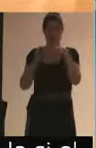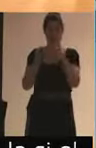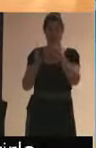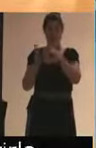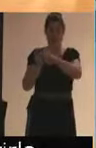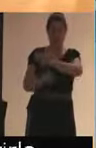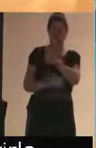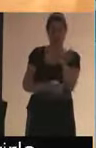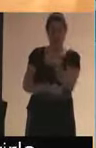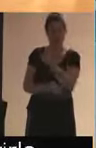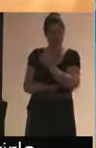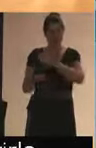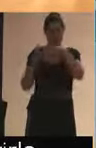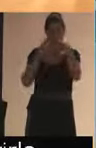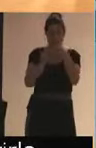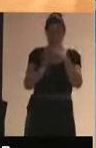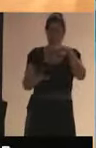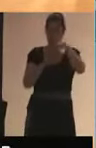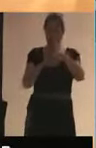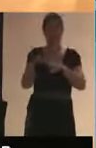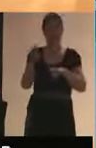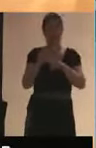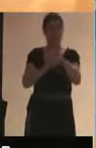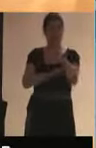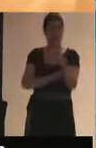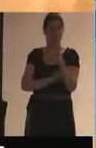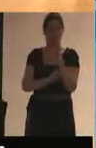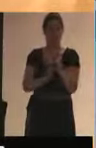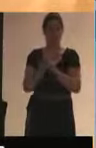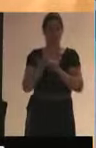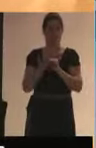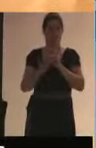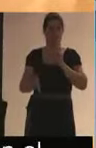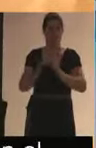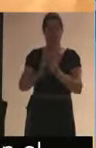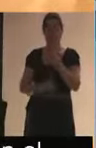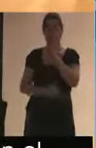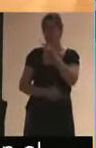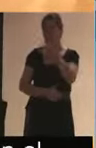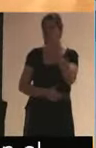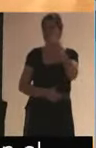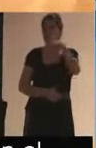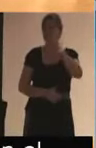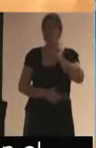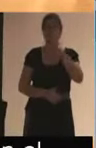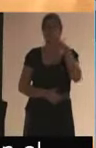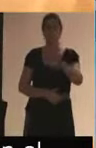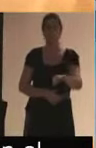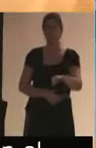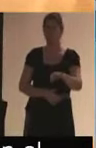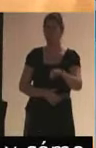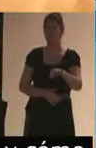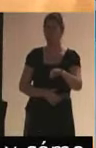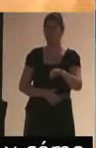highlight the role of robotics and the different technologies involved in the development of robotic